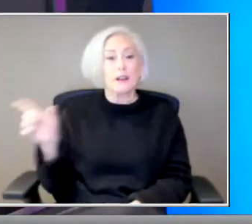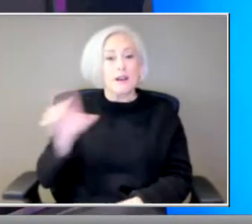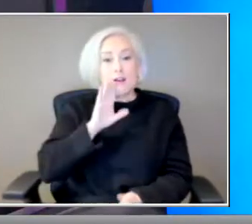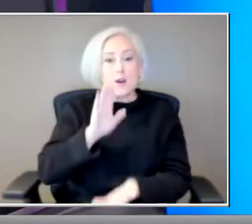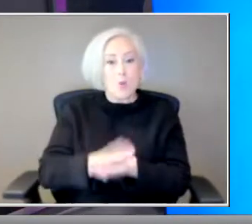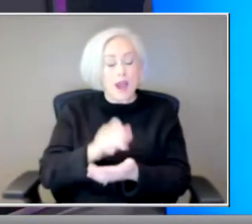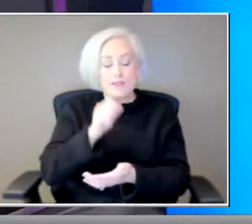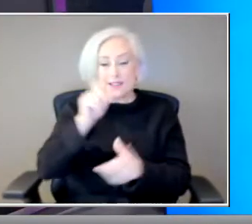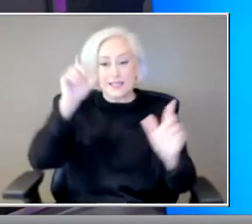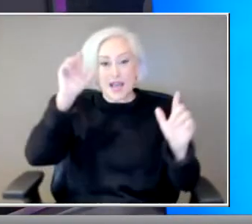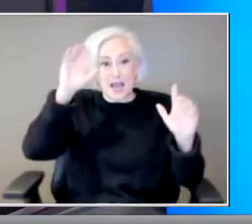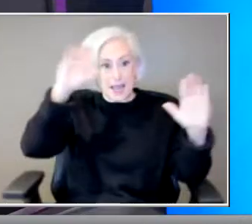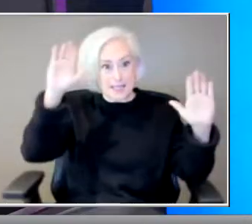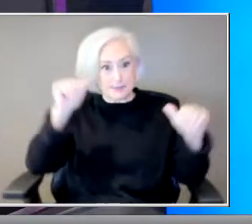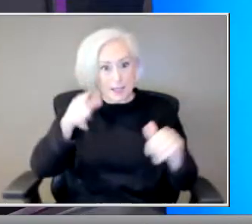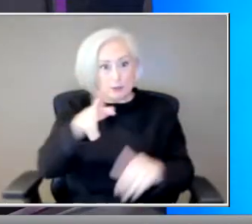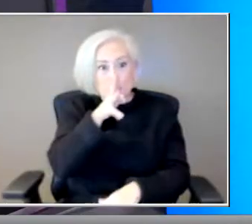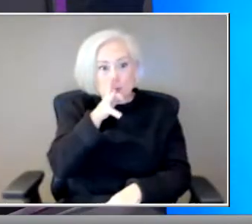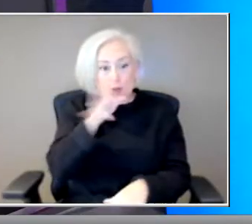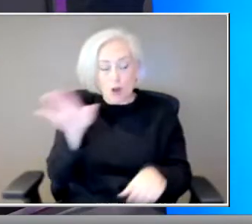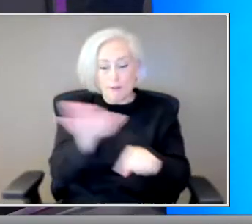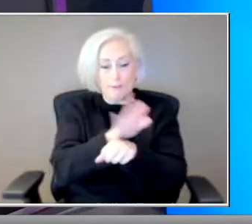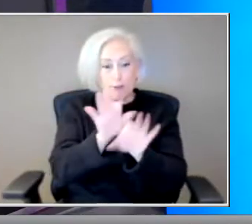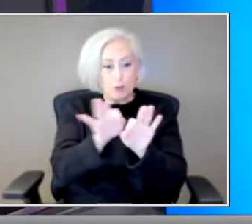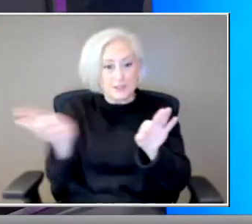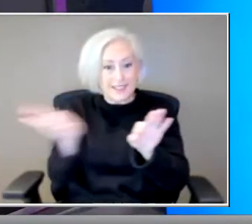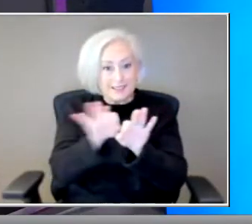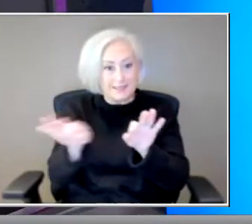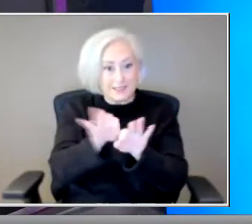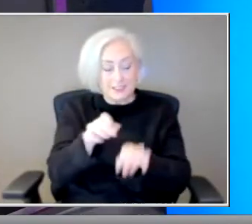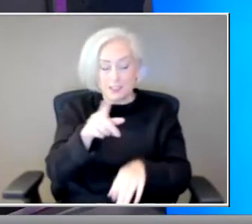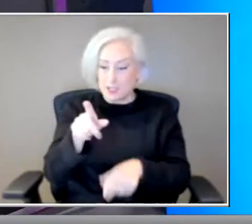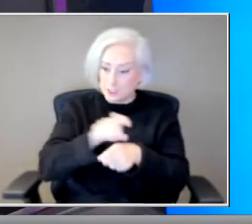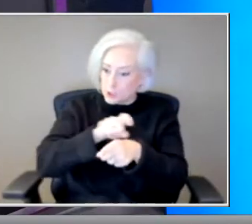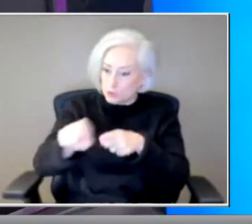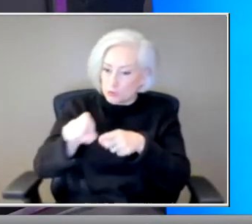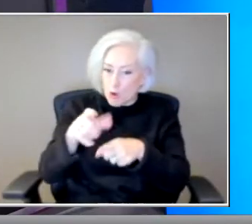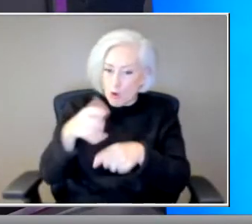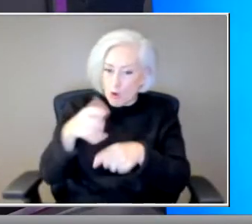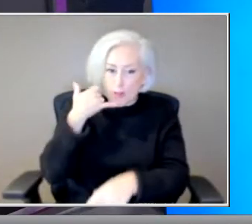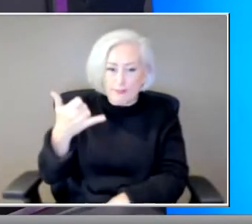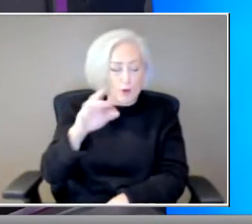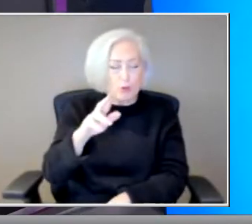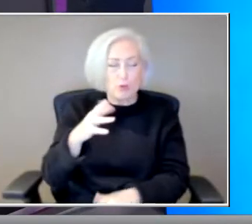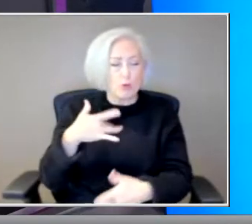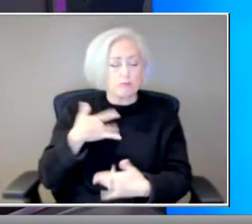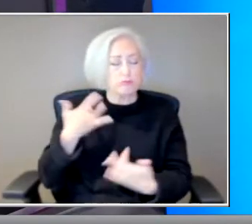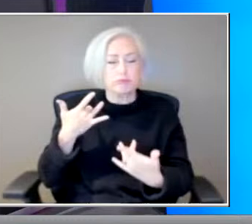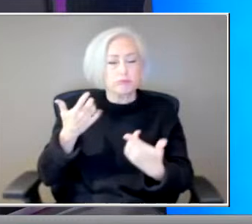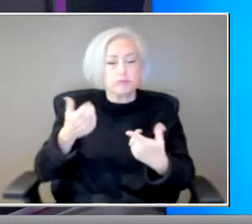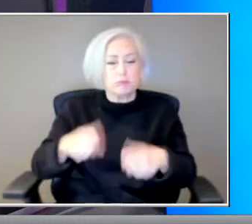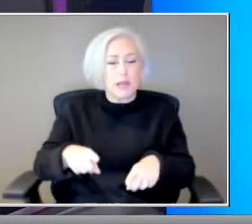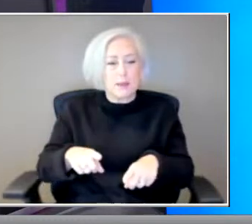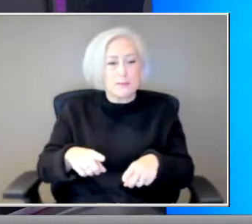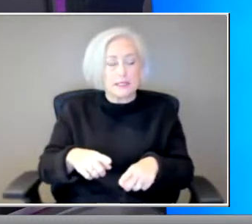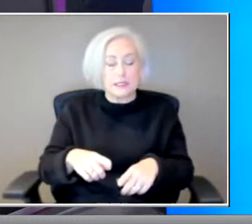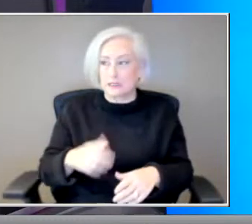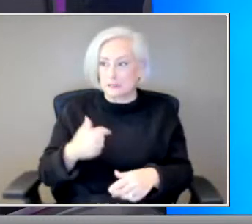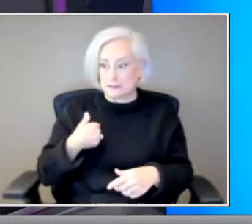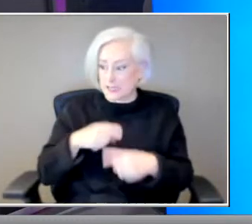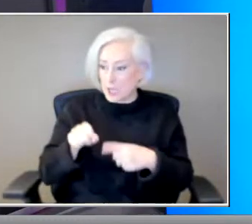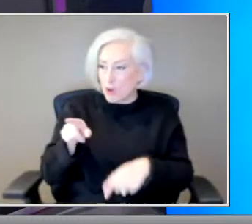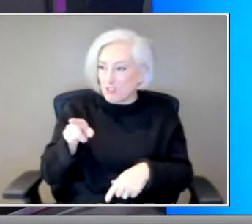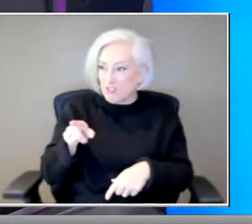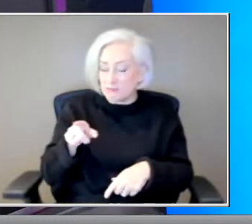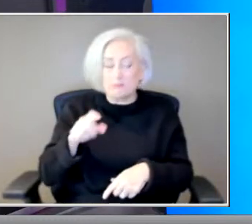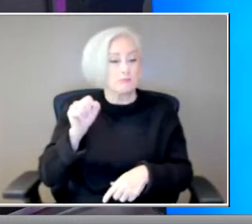be talking full sentences. And did you call her on the phone, or she had stepped out to run an errand? Did I call you? Yeah, I probably did. And